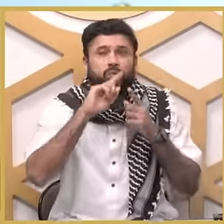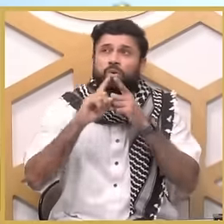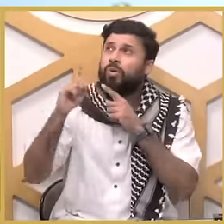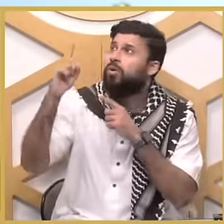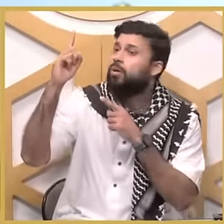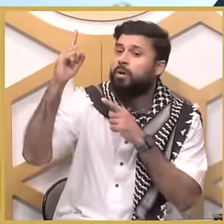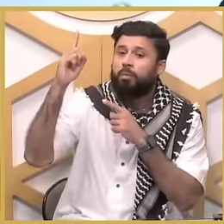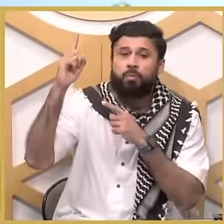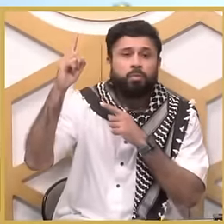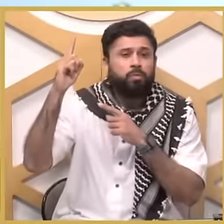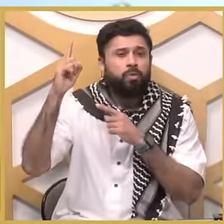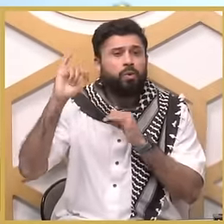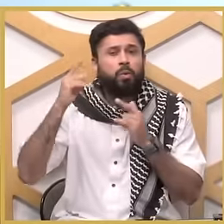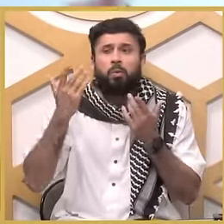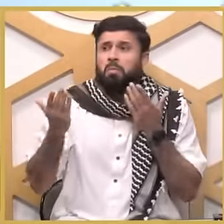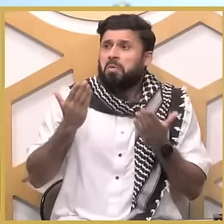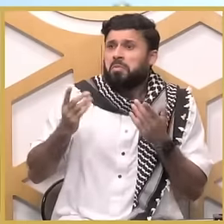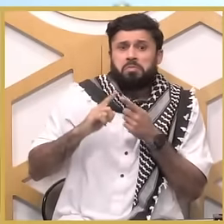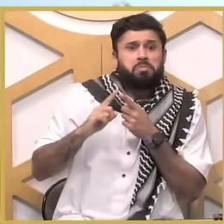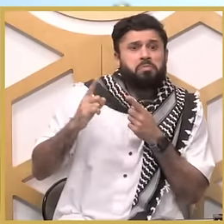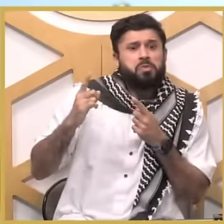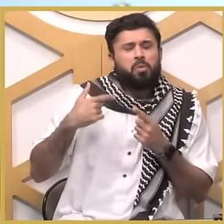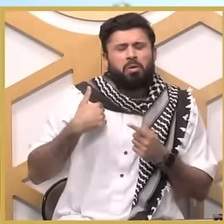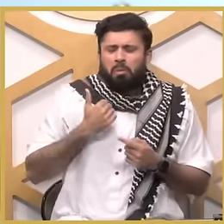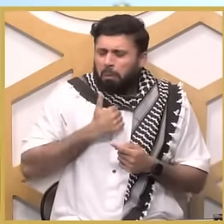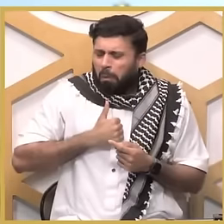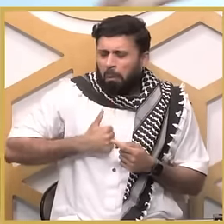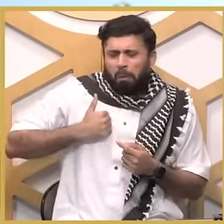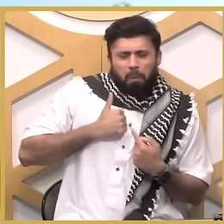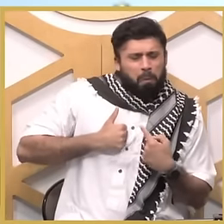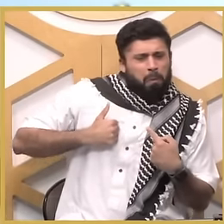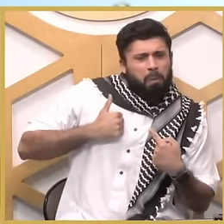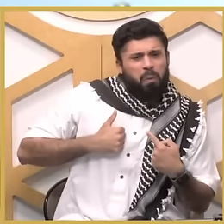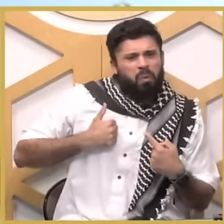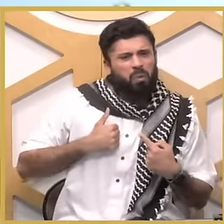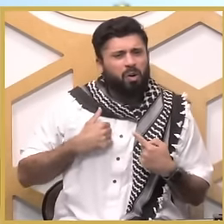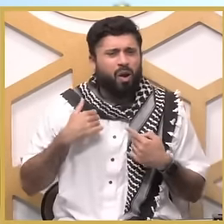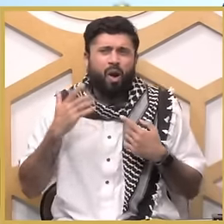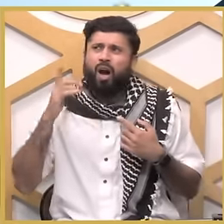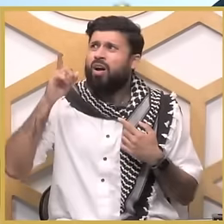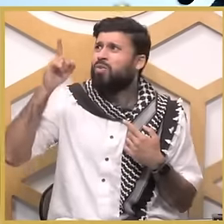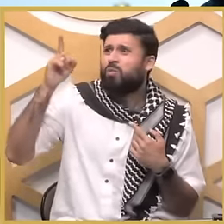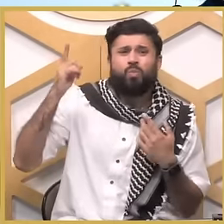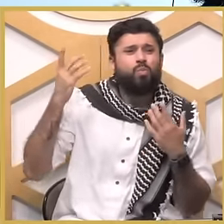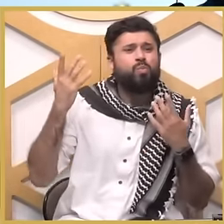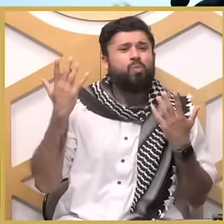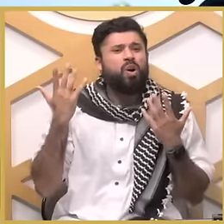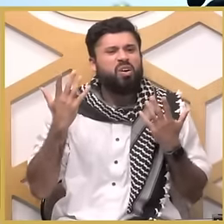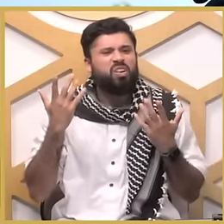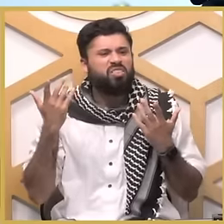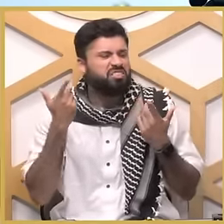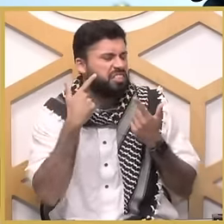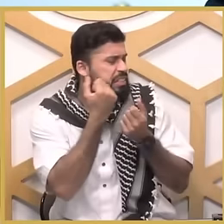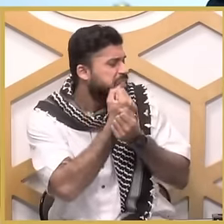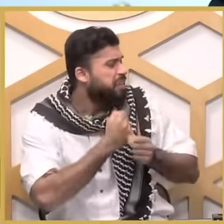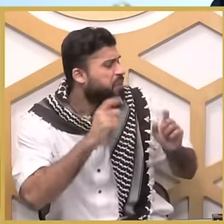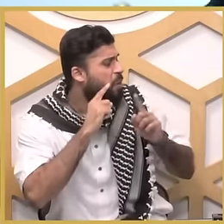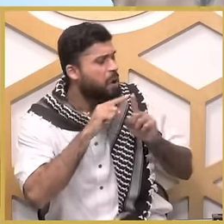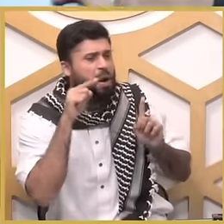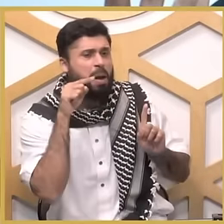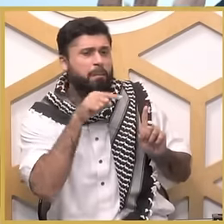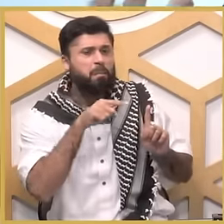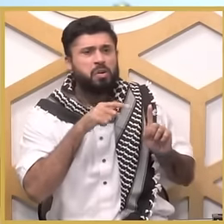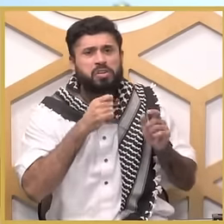ta'ala will send you a bunch of lifelines to welcome you back to Him. No. So whether you're seeking Allah from down here,